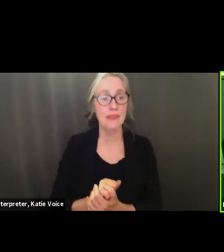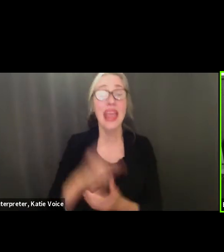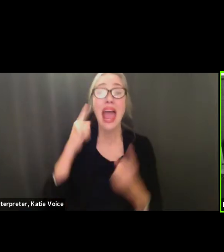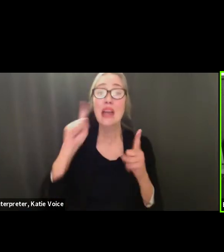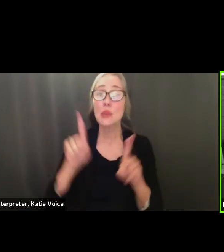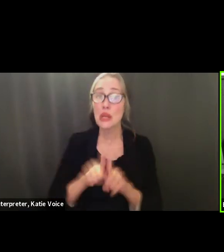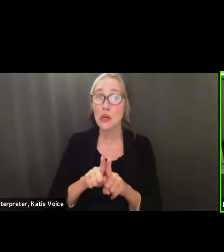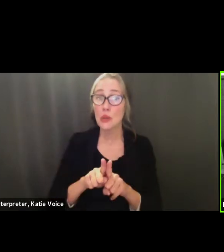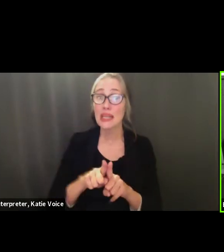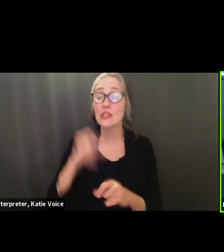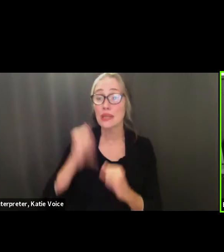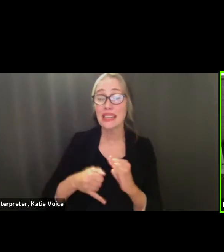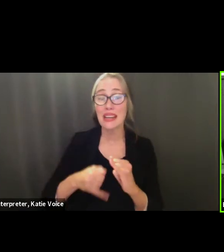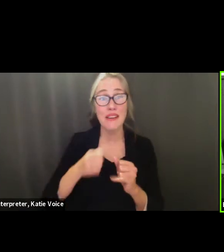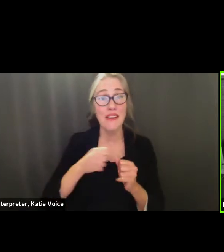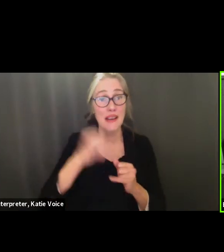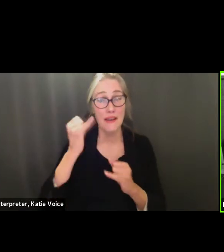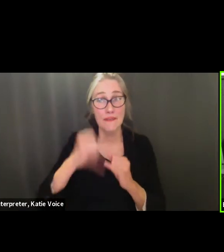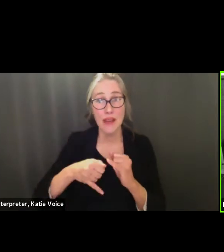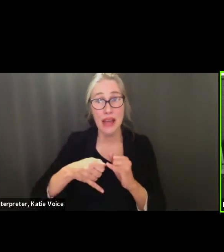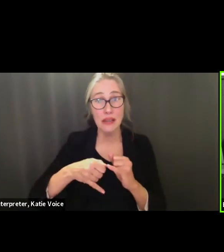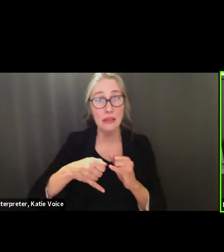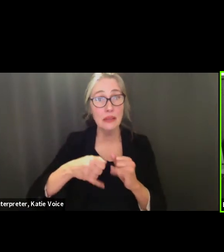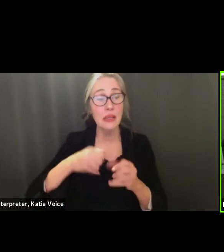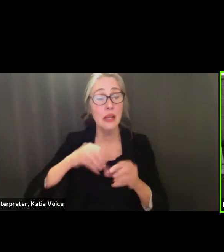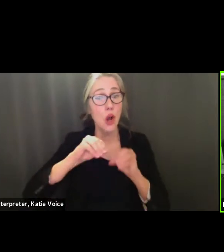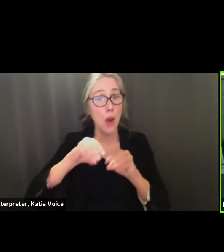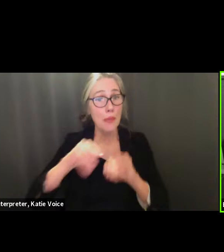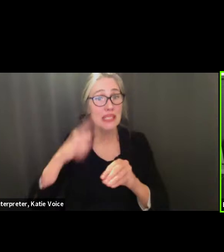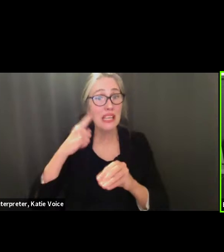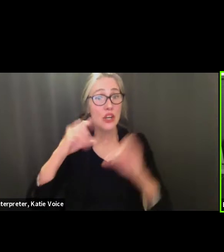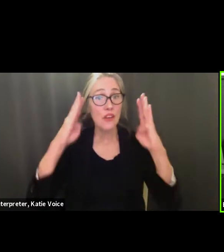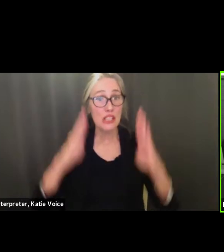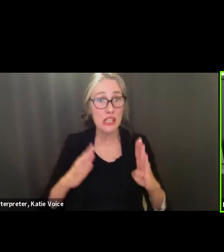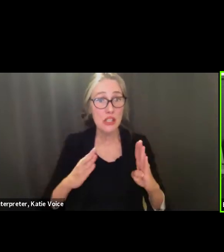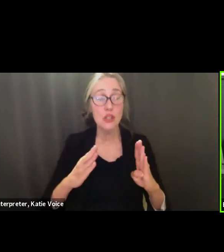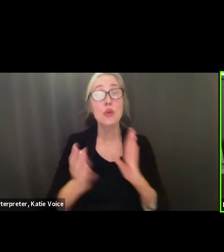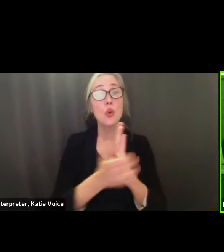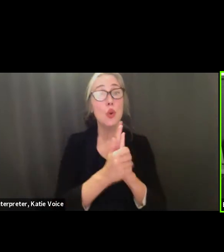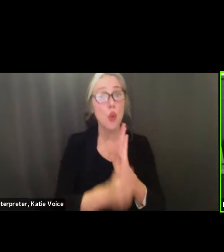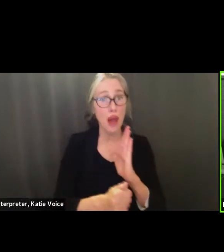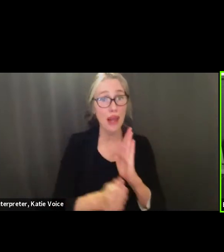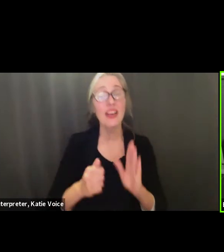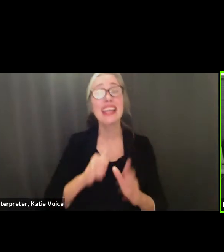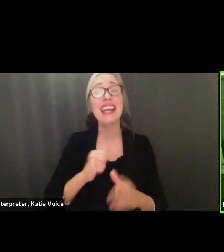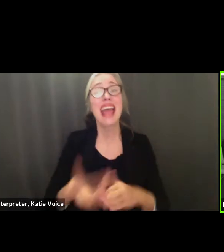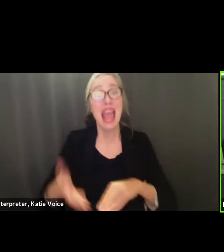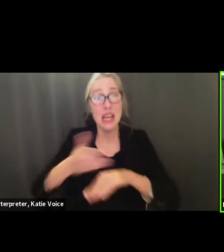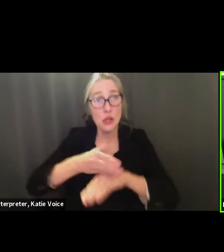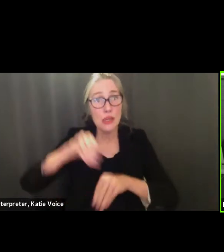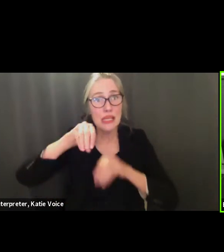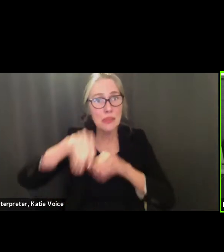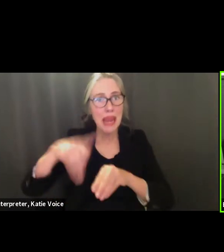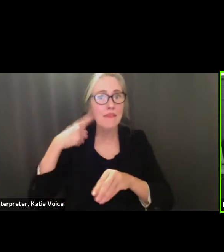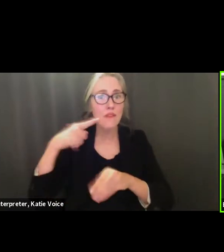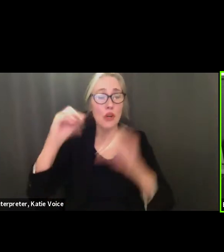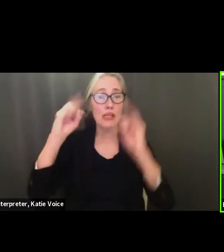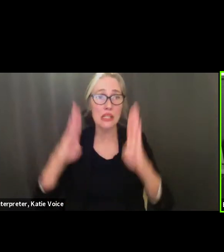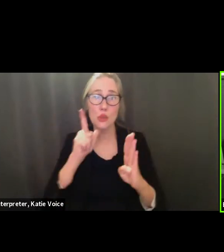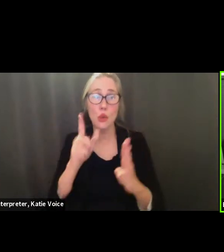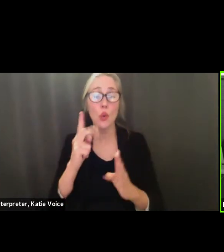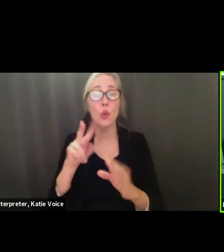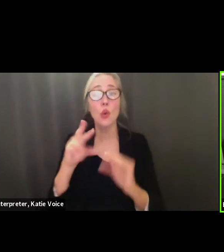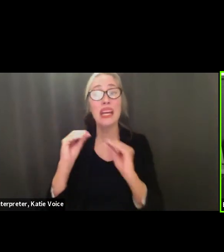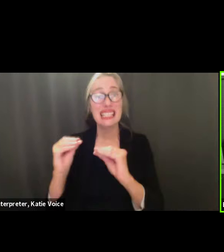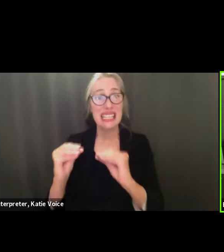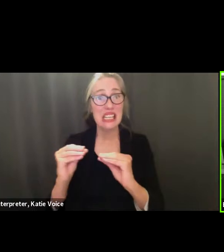who qualify for teachers, and increase the stipend for those teachers who teach combo classes. And